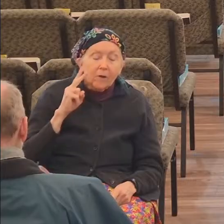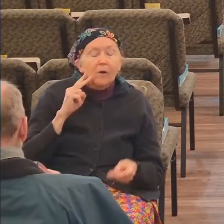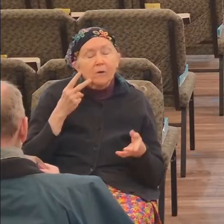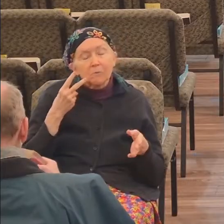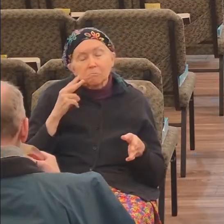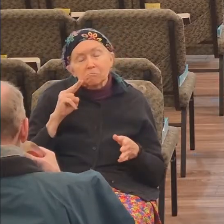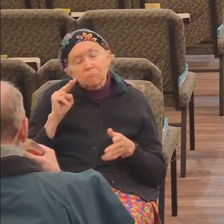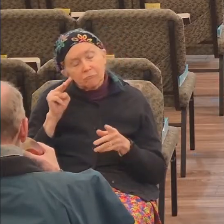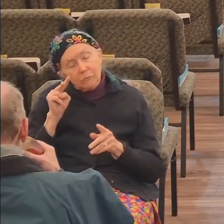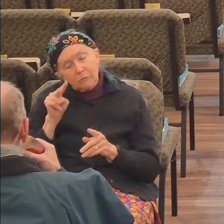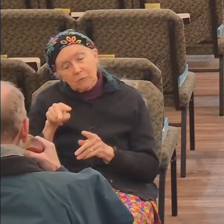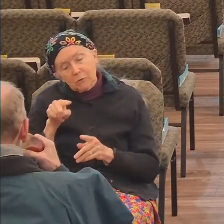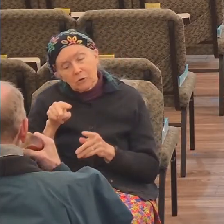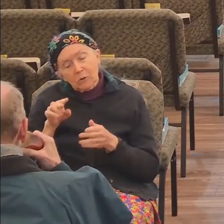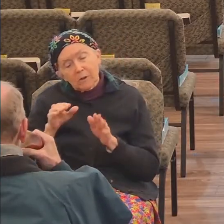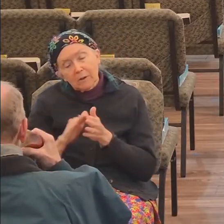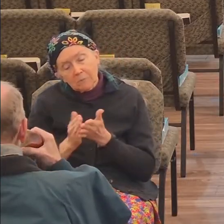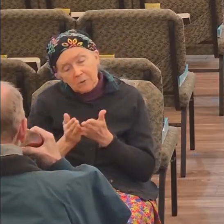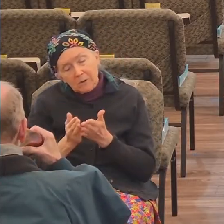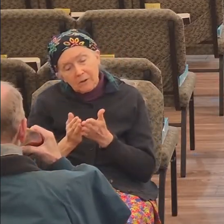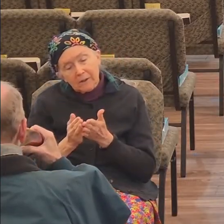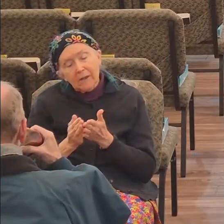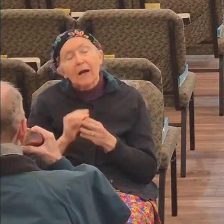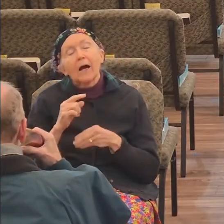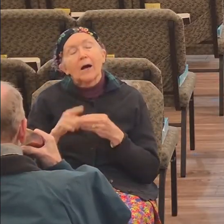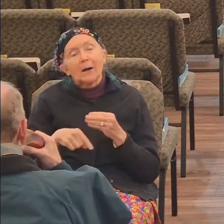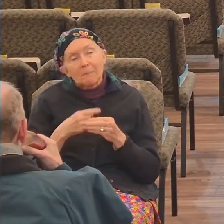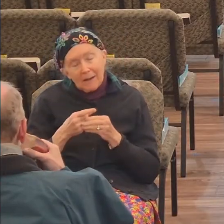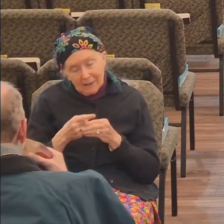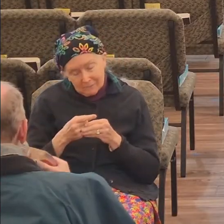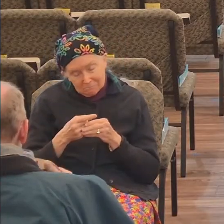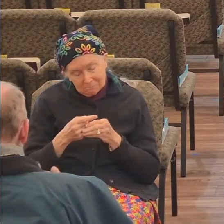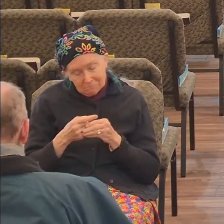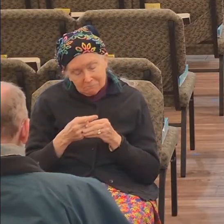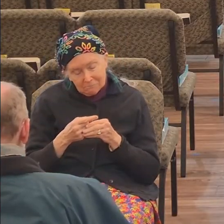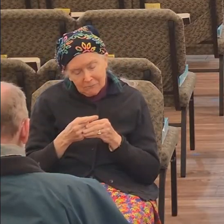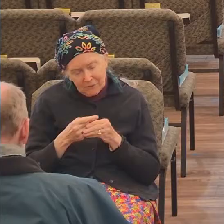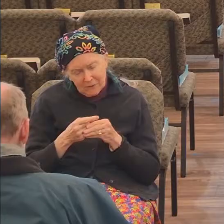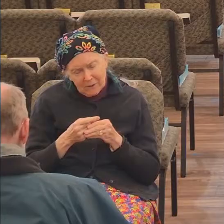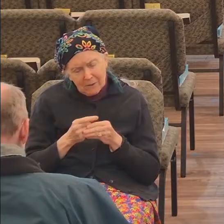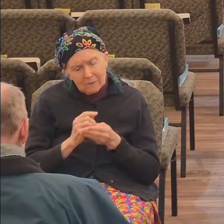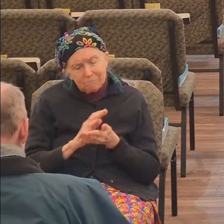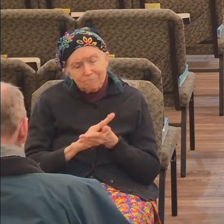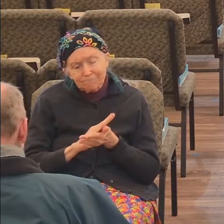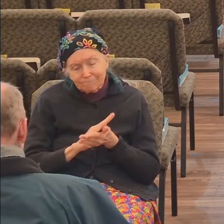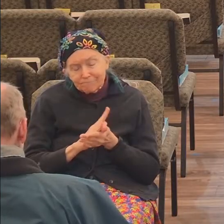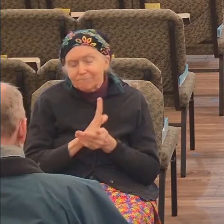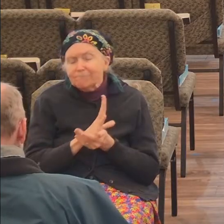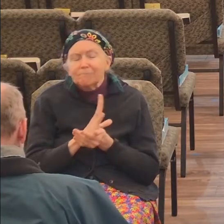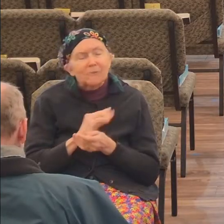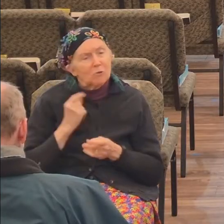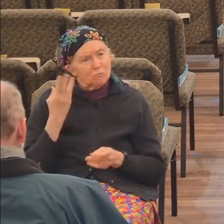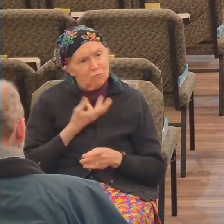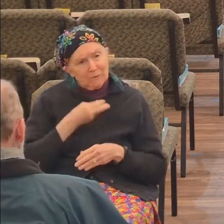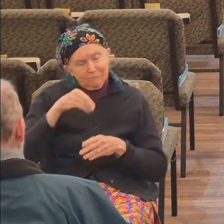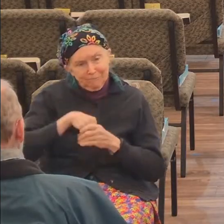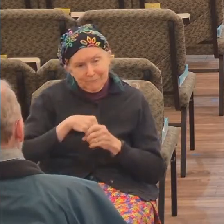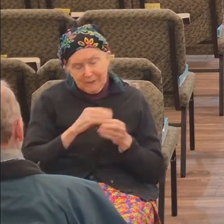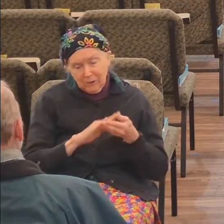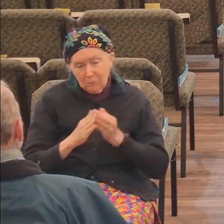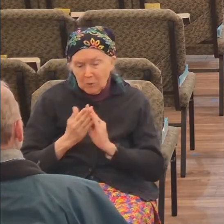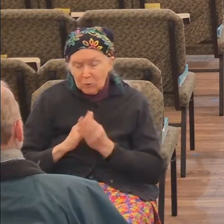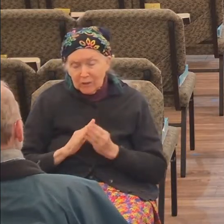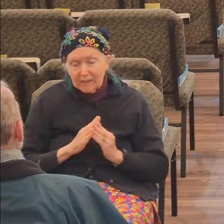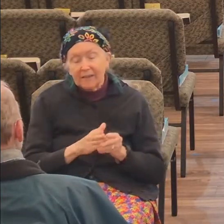of being in community. And just as a quick review, especially when you look at the first